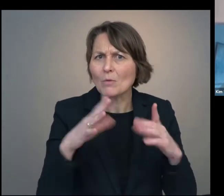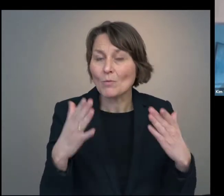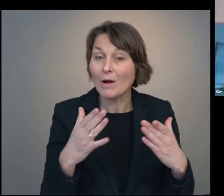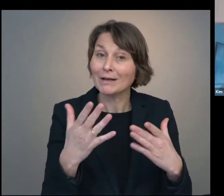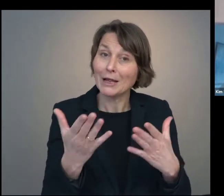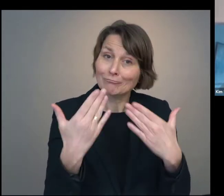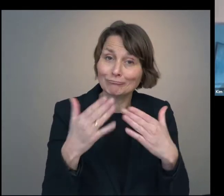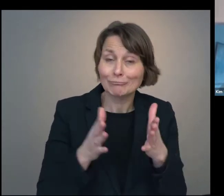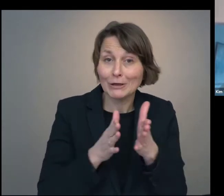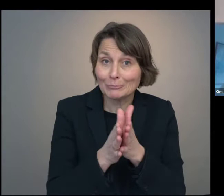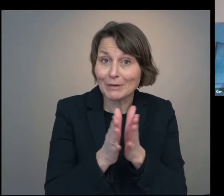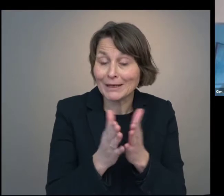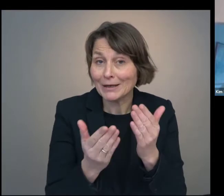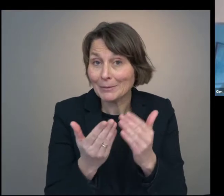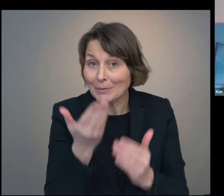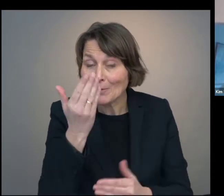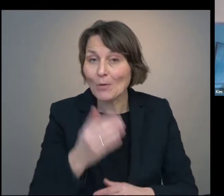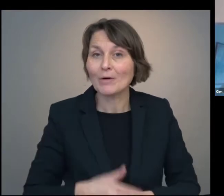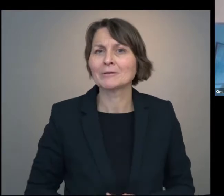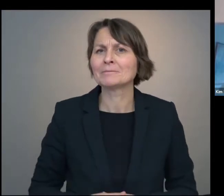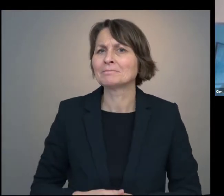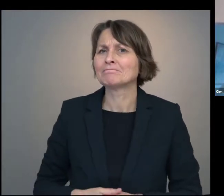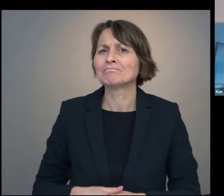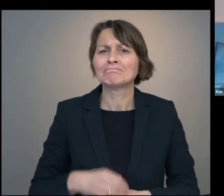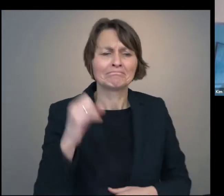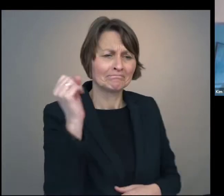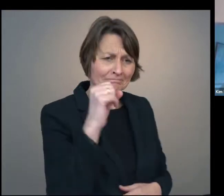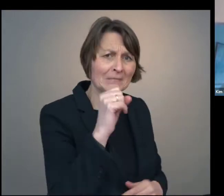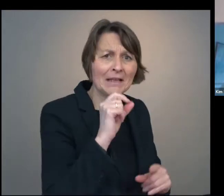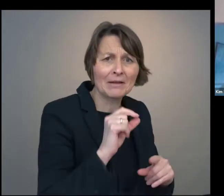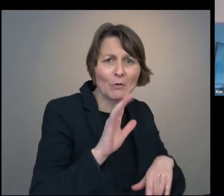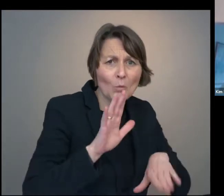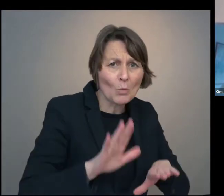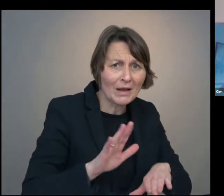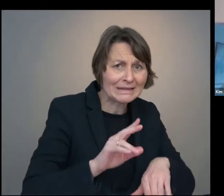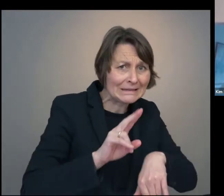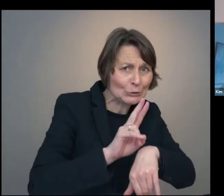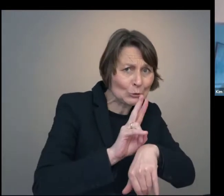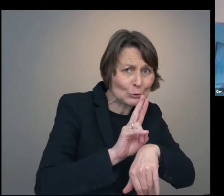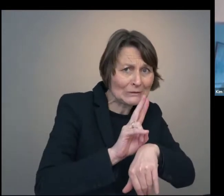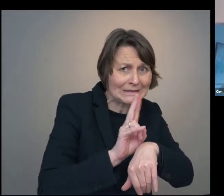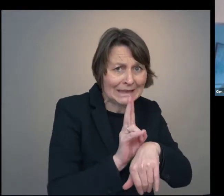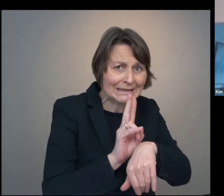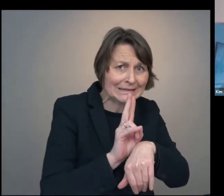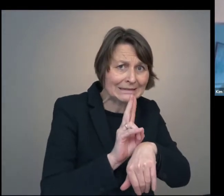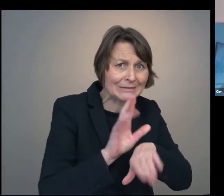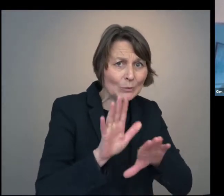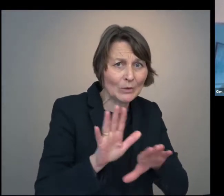Yes, should we wait 2 seconds? I see a lot of people, if that's okay.